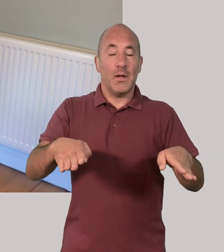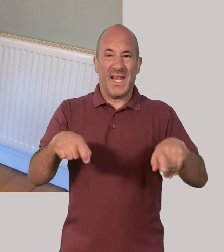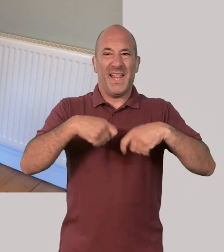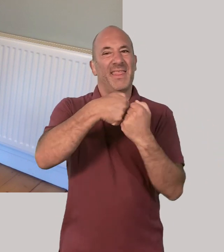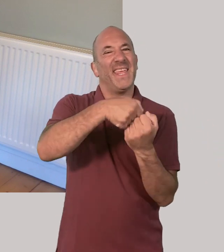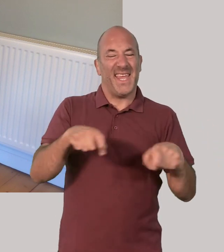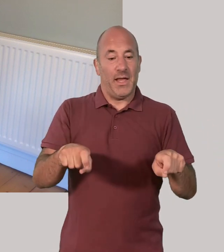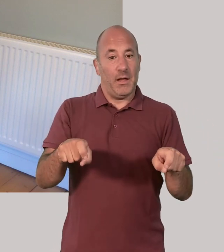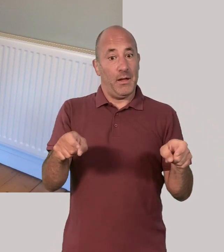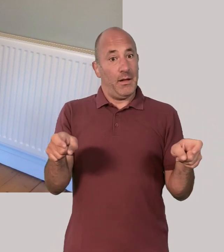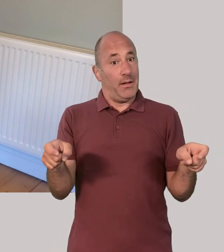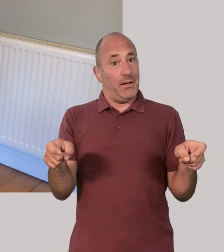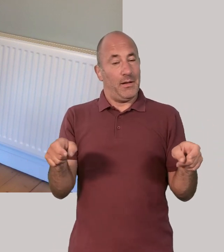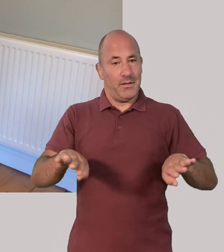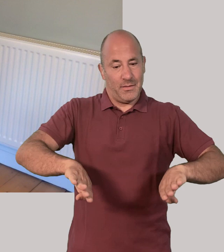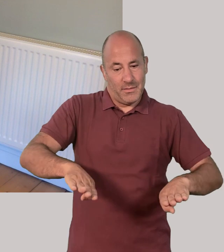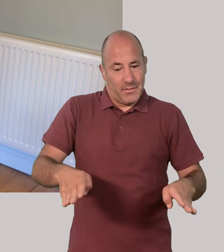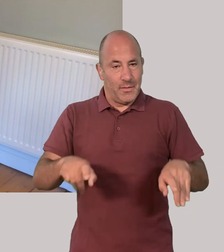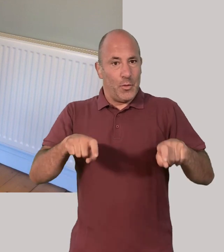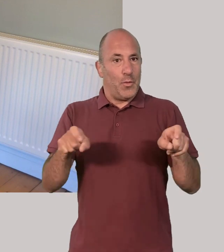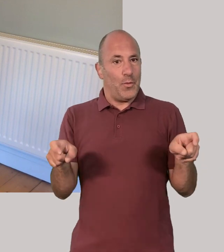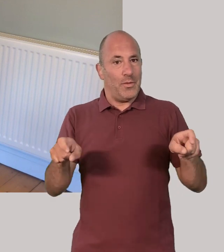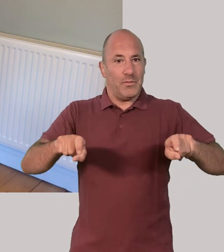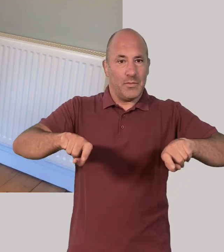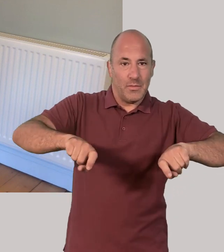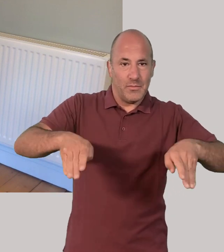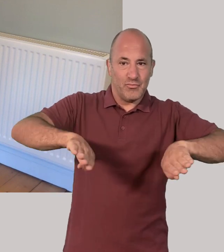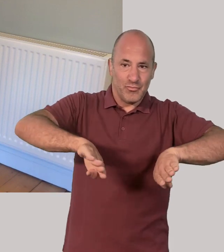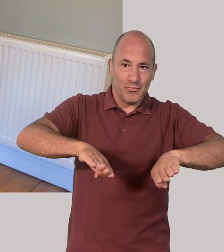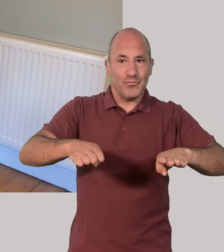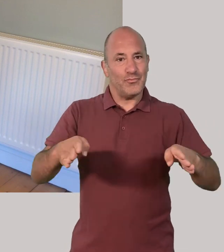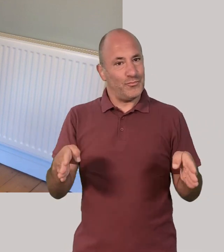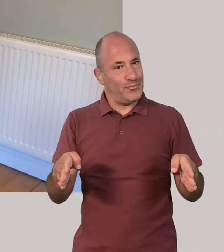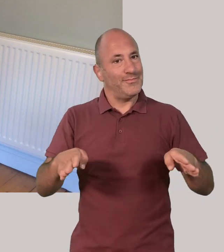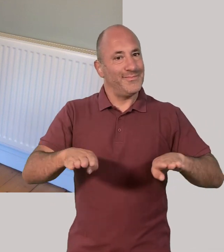knees go outwards. Move in and out a little bit.